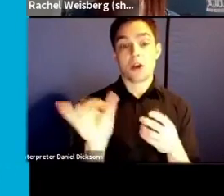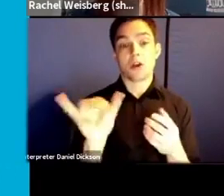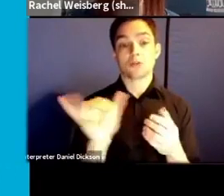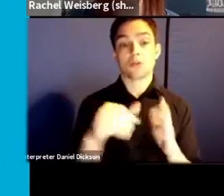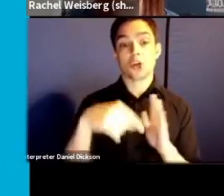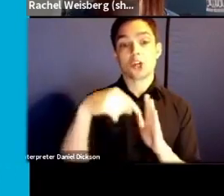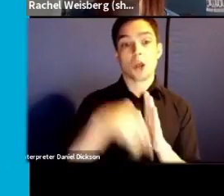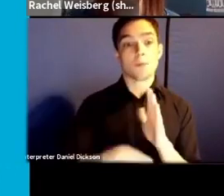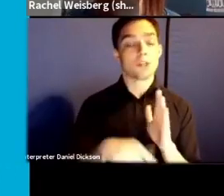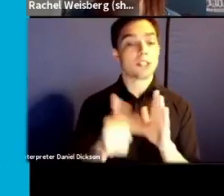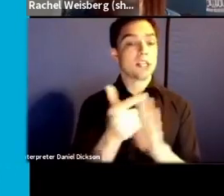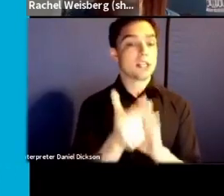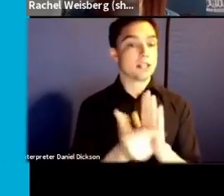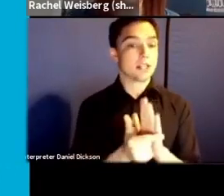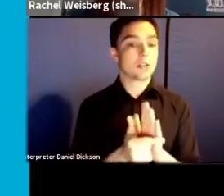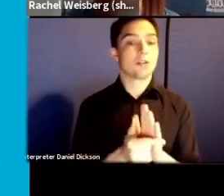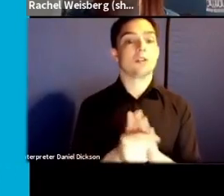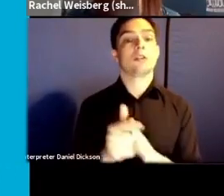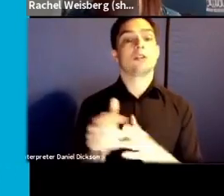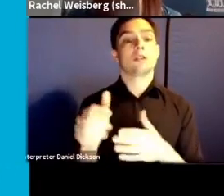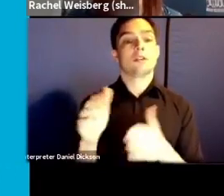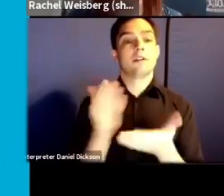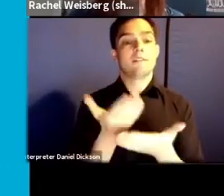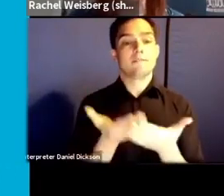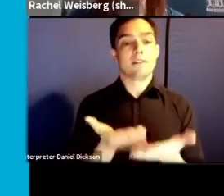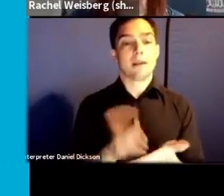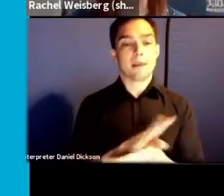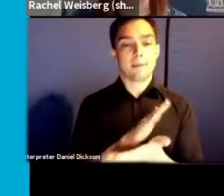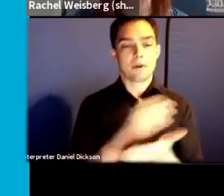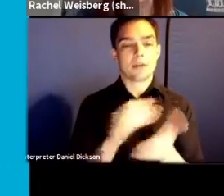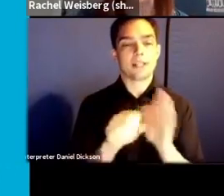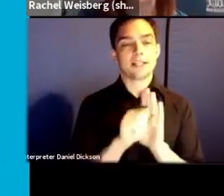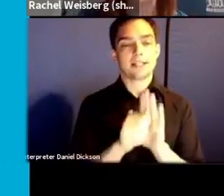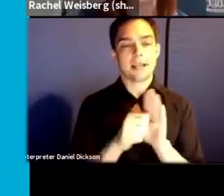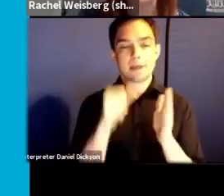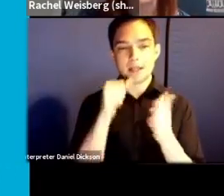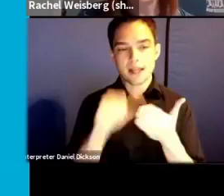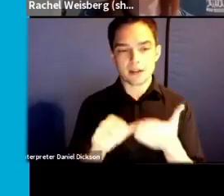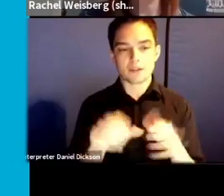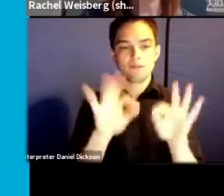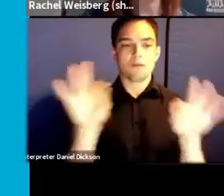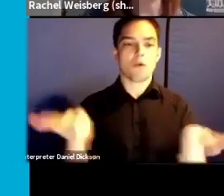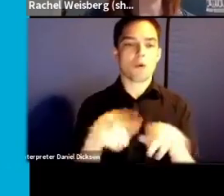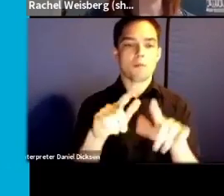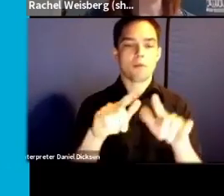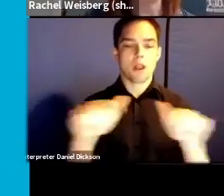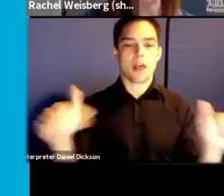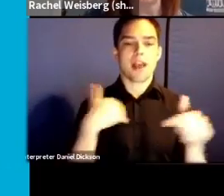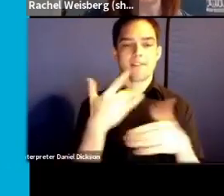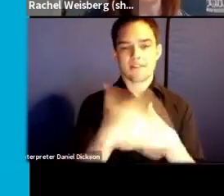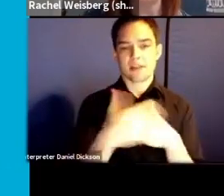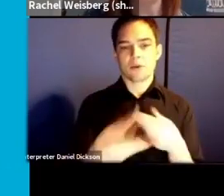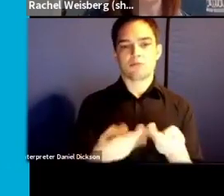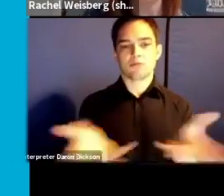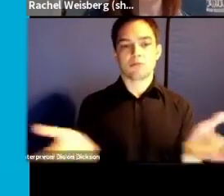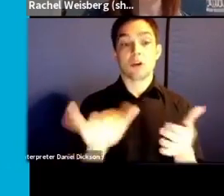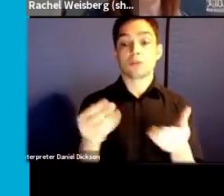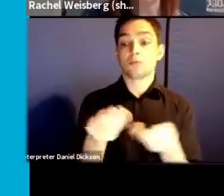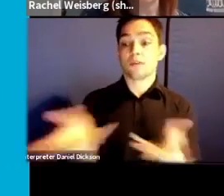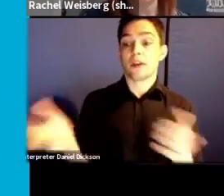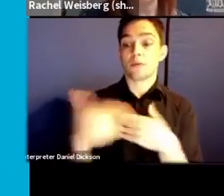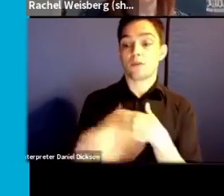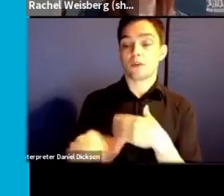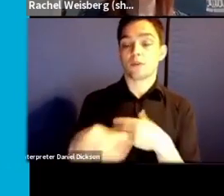comprehensive legal and practical fact sheets, including sample letters and forms. And of course, we give referrals and provide